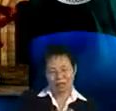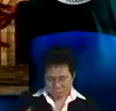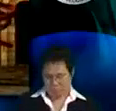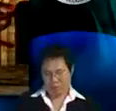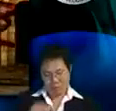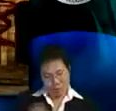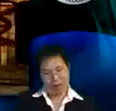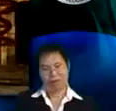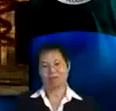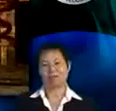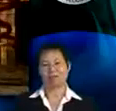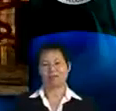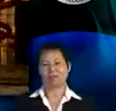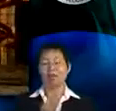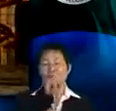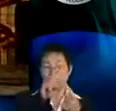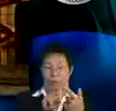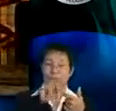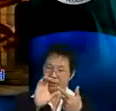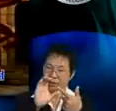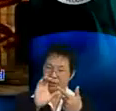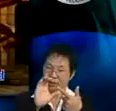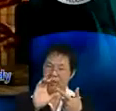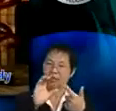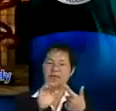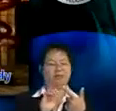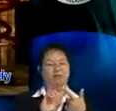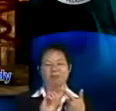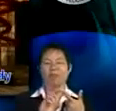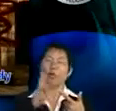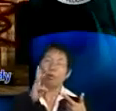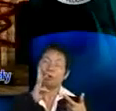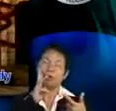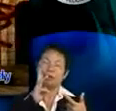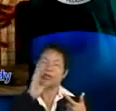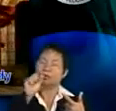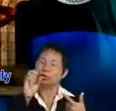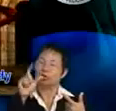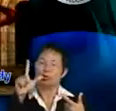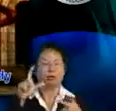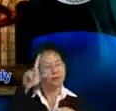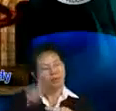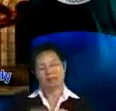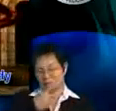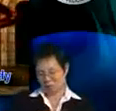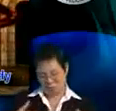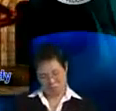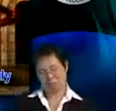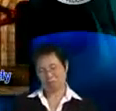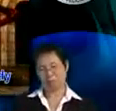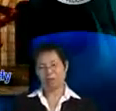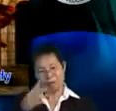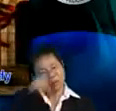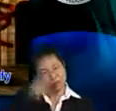body. Vitamins B and C are water-soluble. They are not stored in the body